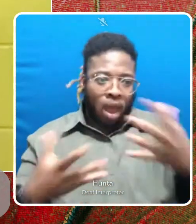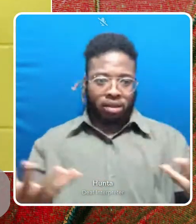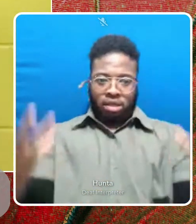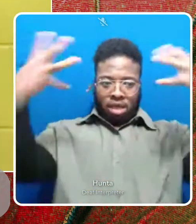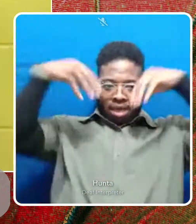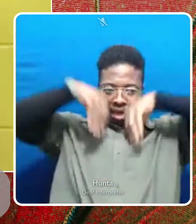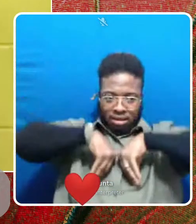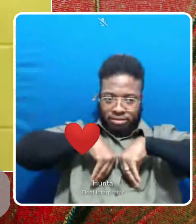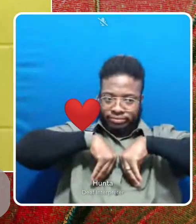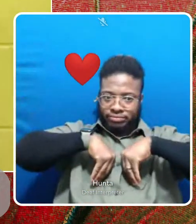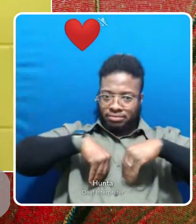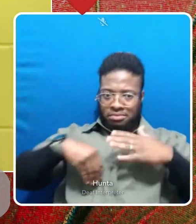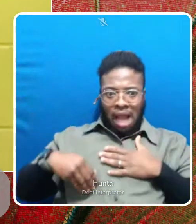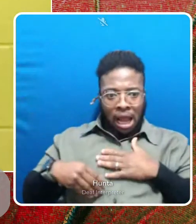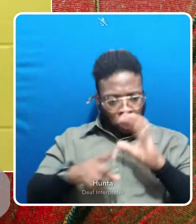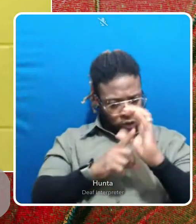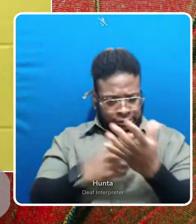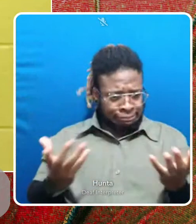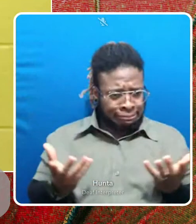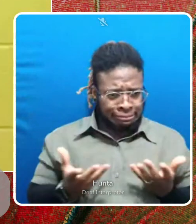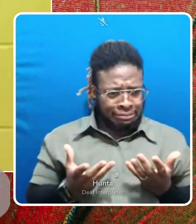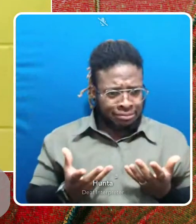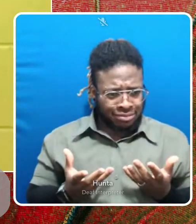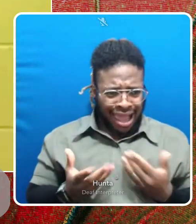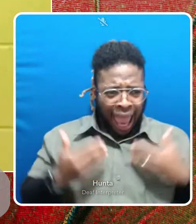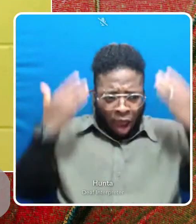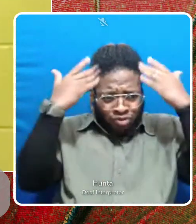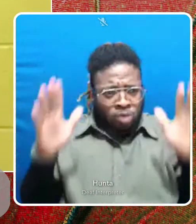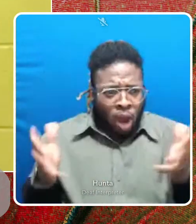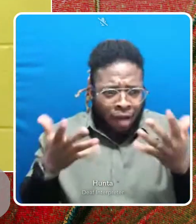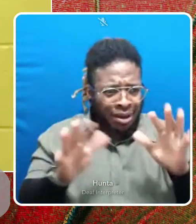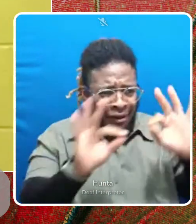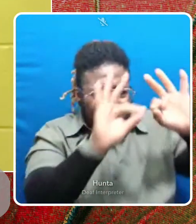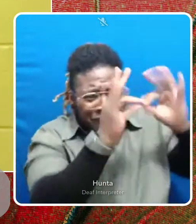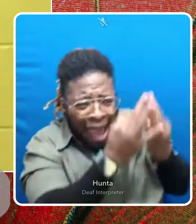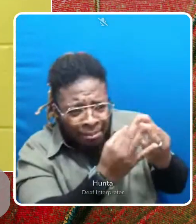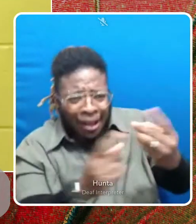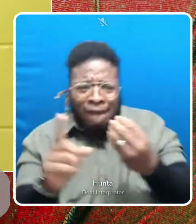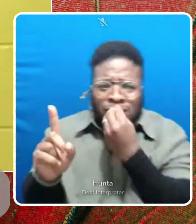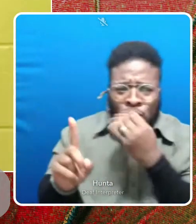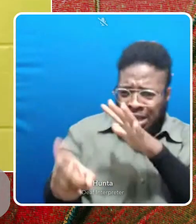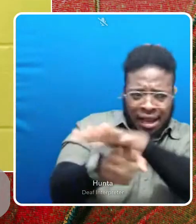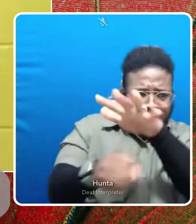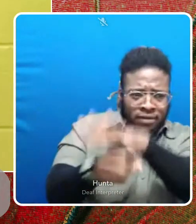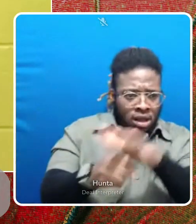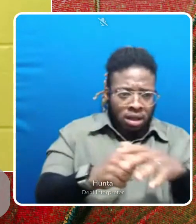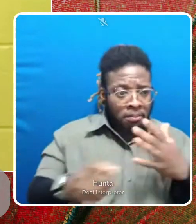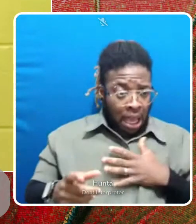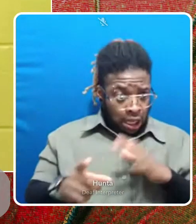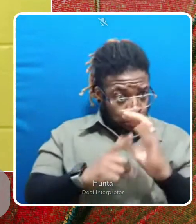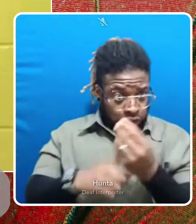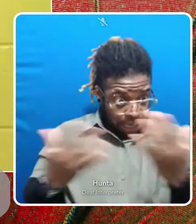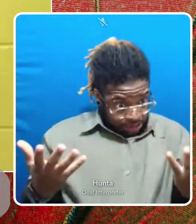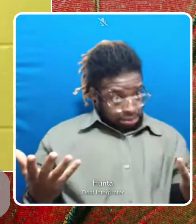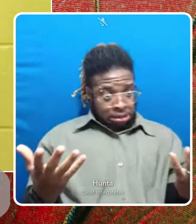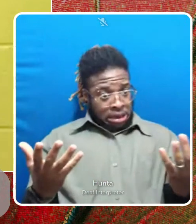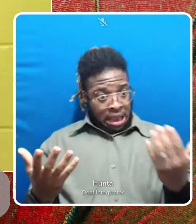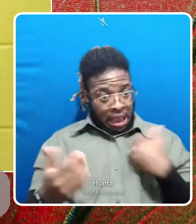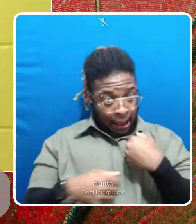already. Family and food is the extent of my cultural education. I made an ofrenda once, but it was for Spanish